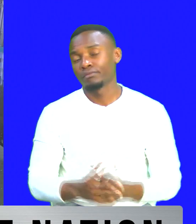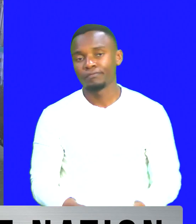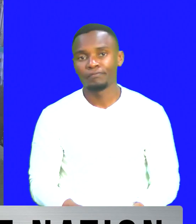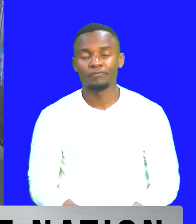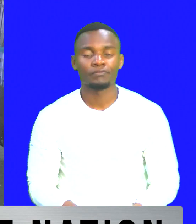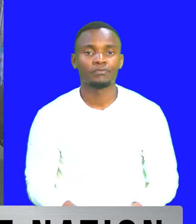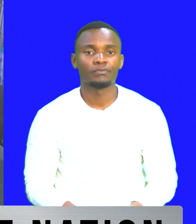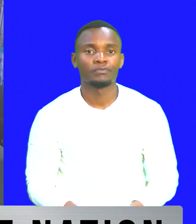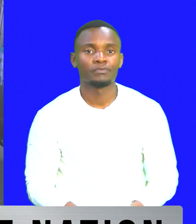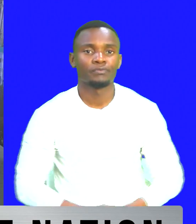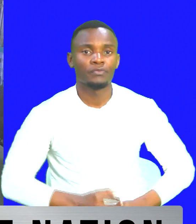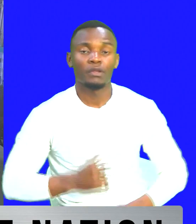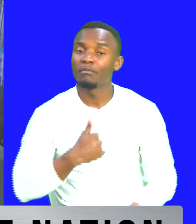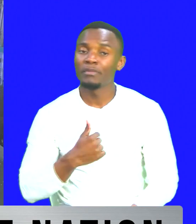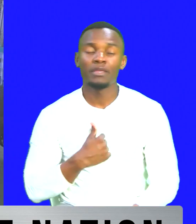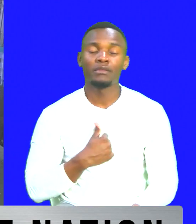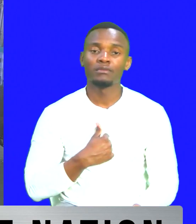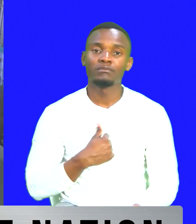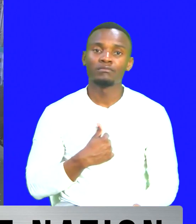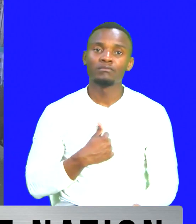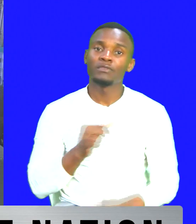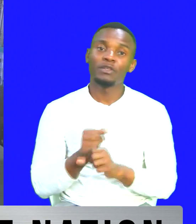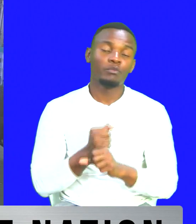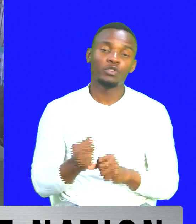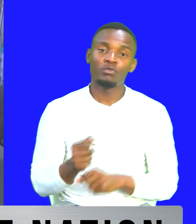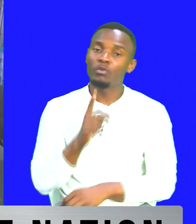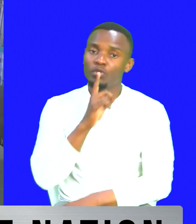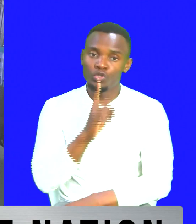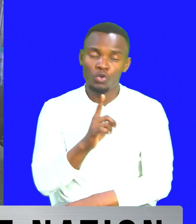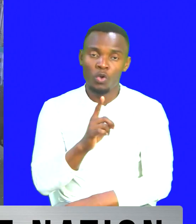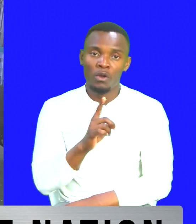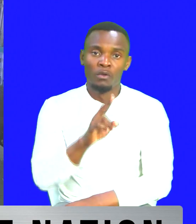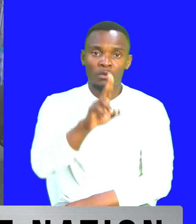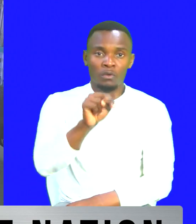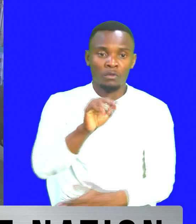I want to say this. I don't want to assume that the UN is funding. But the fact that